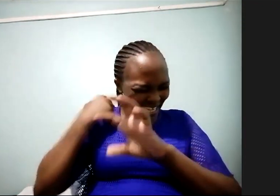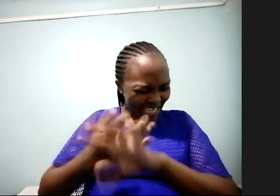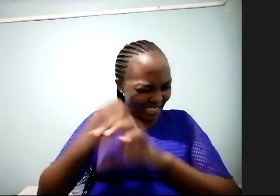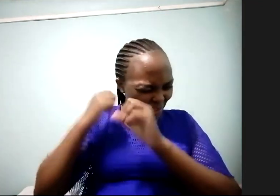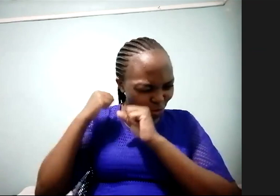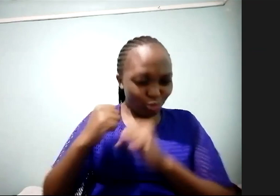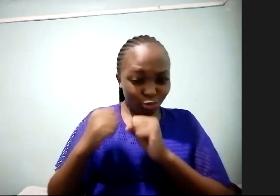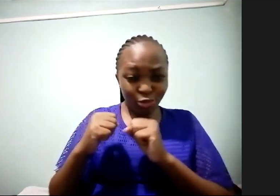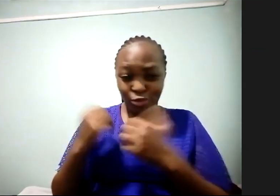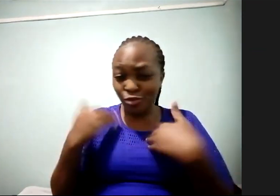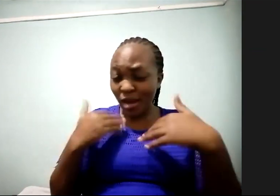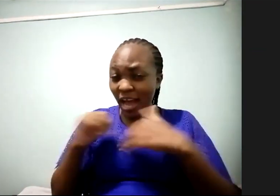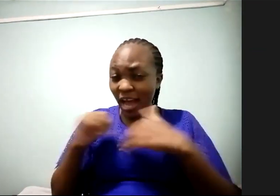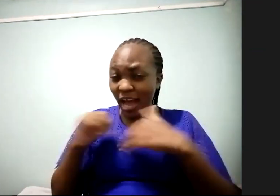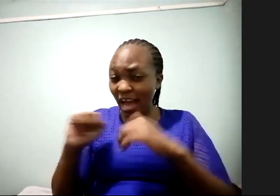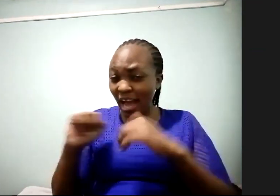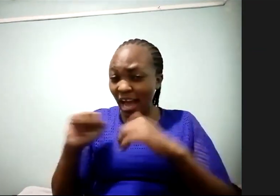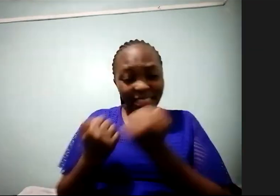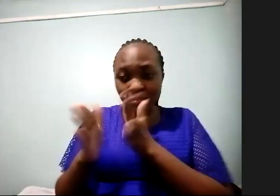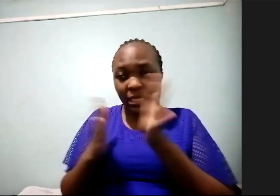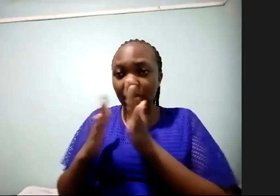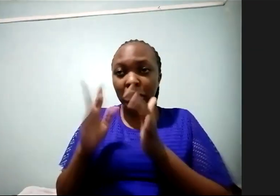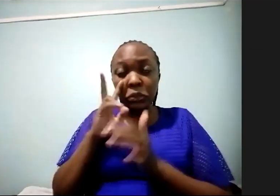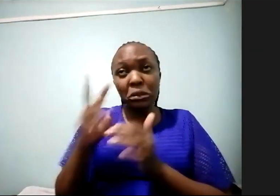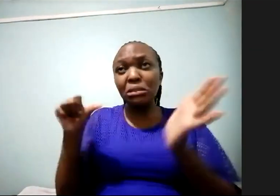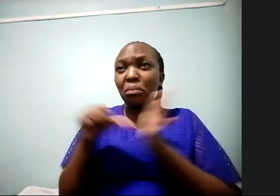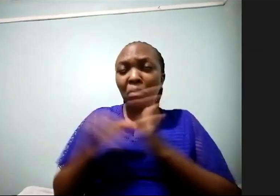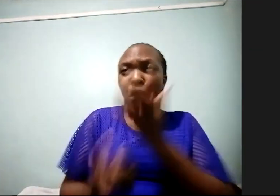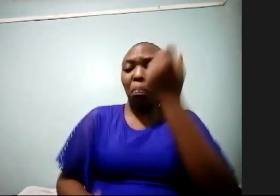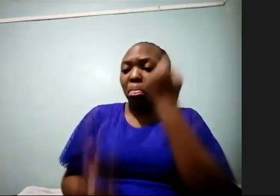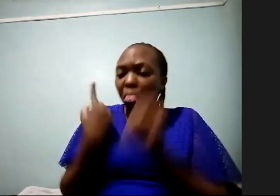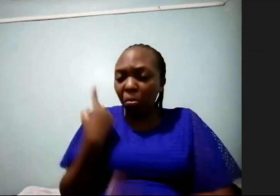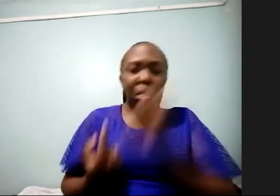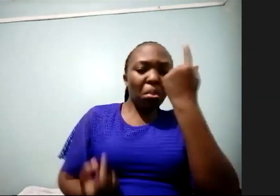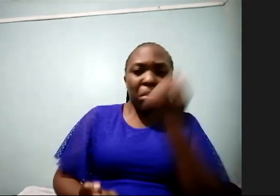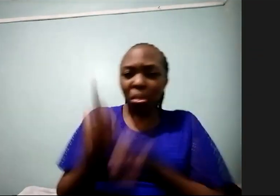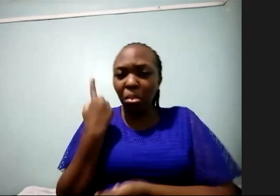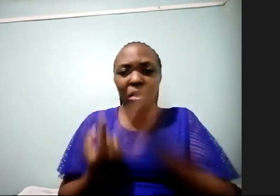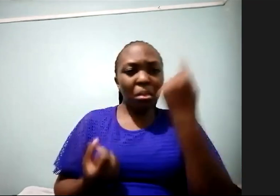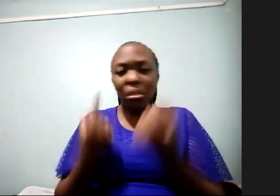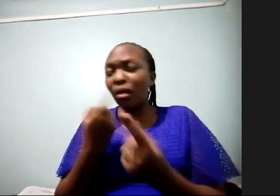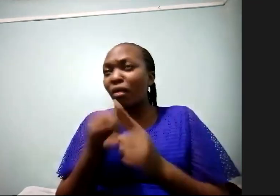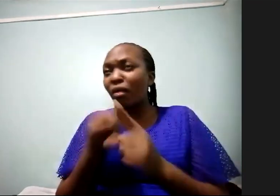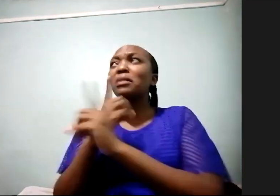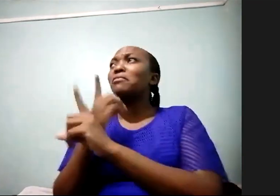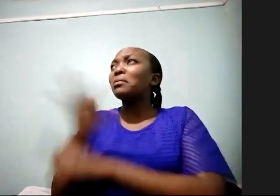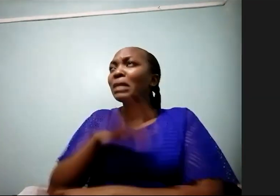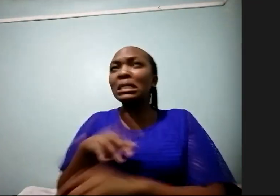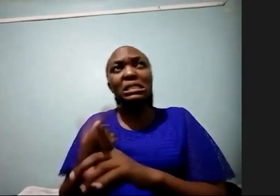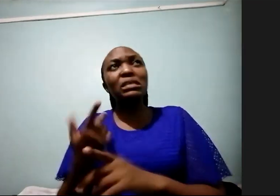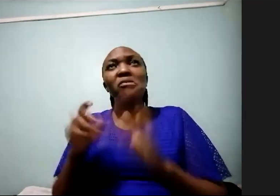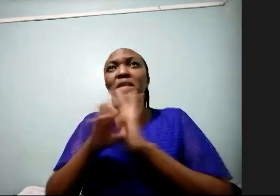troubles keep popping up from everywhere, from the village, from your parents, from your friends. You